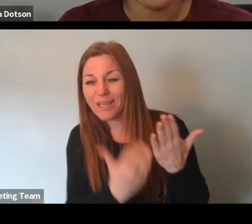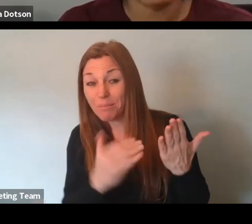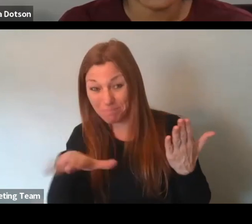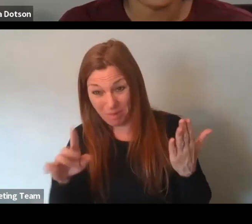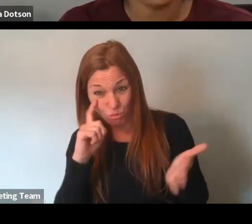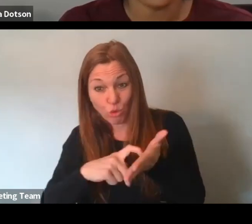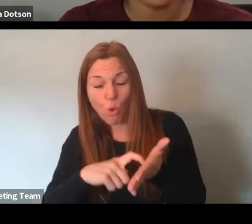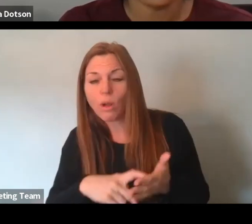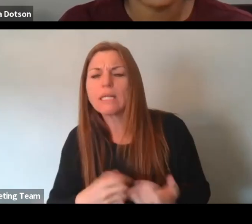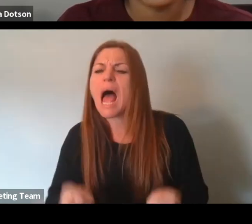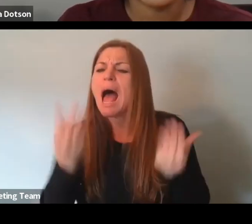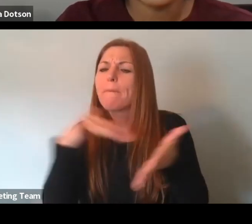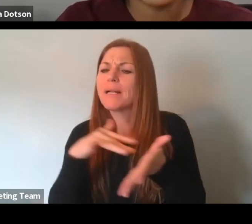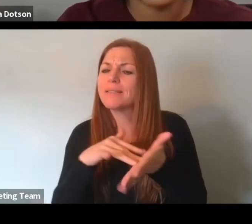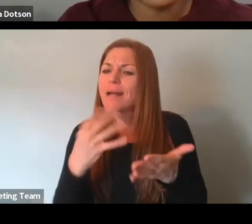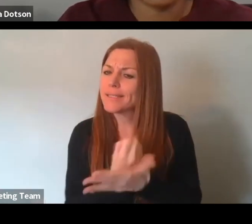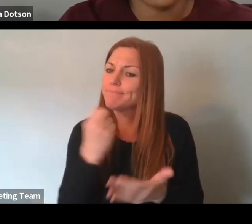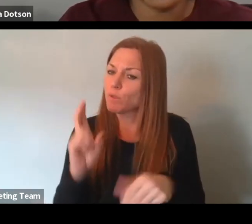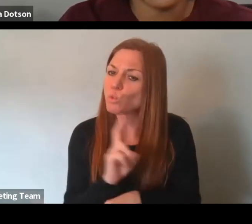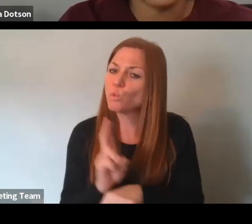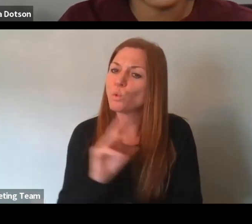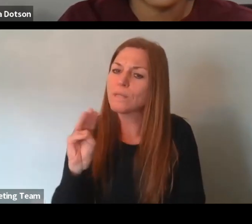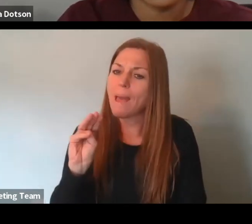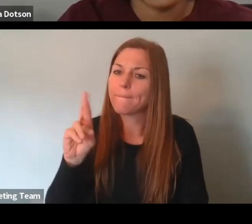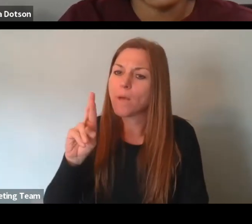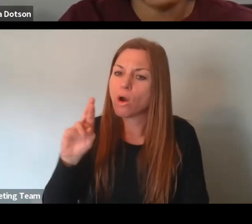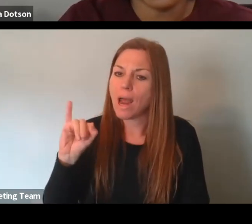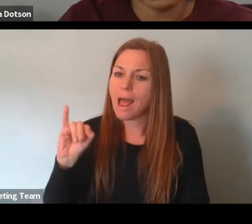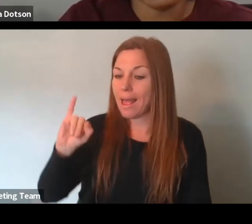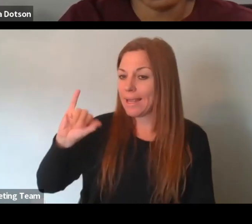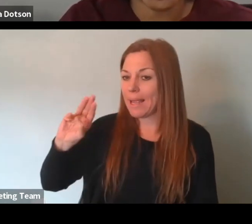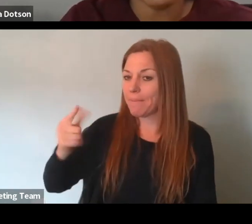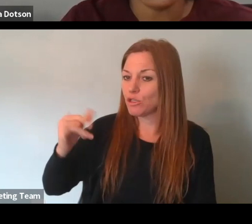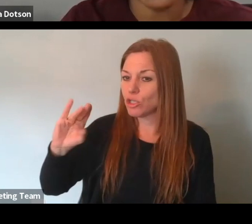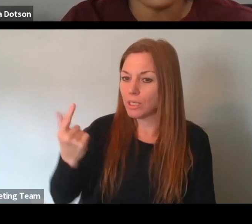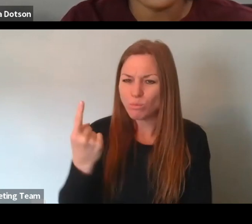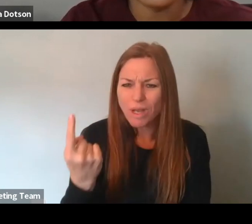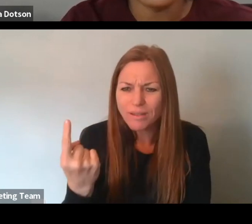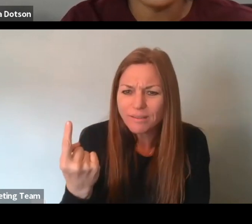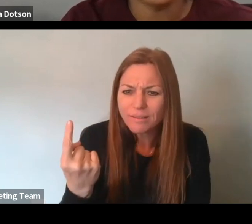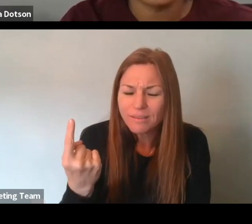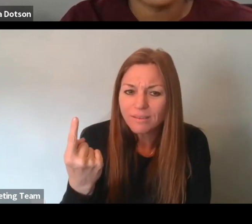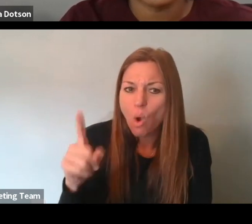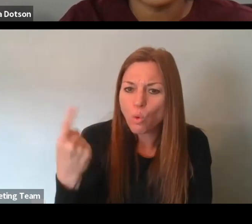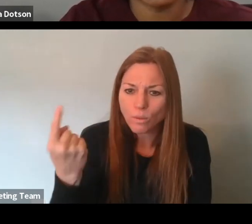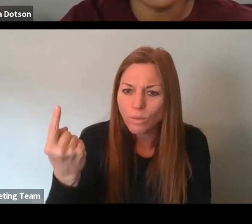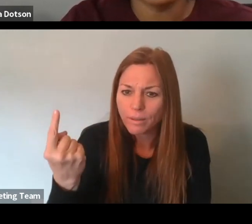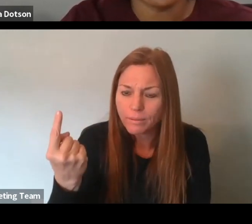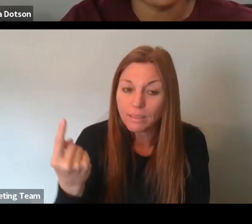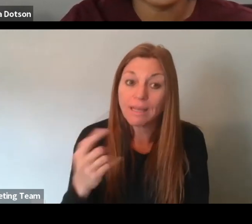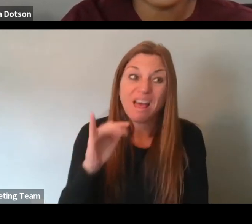important because the best way to define vascular depression is to see imaging evidence of white